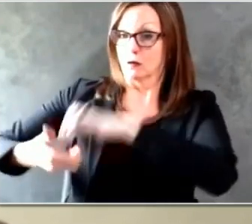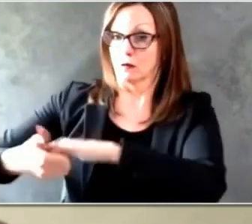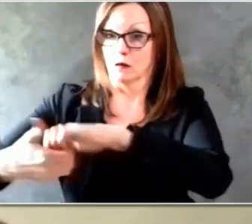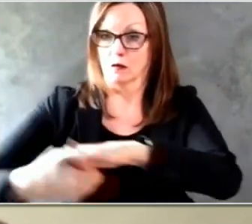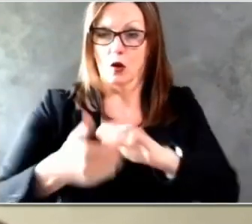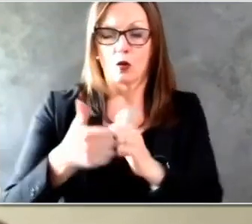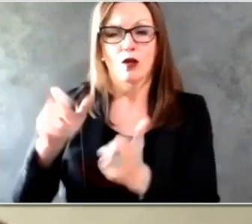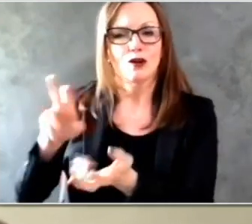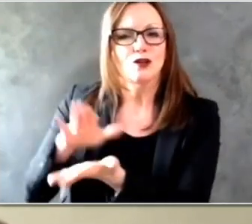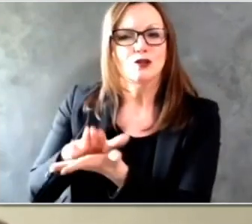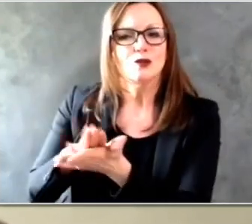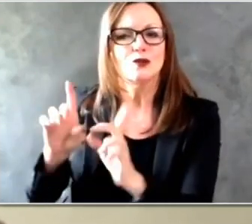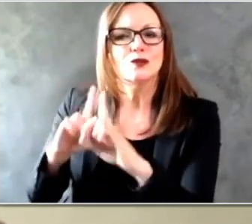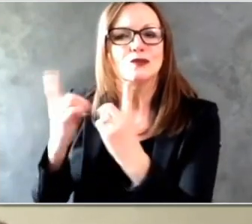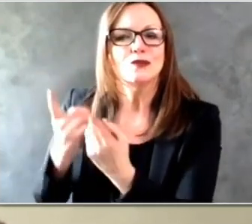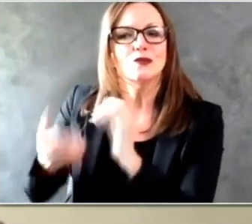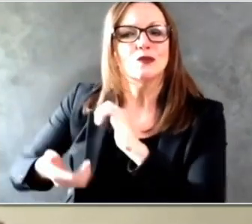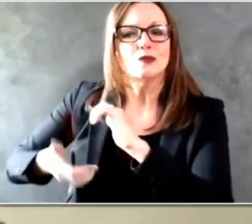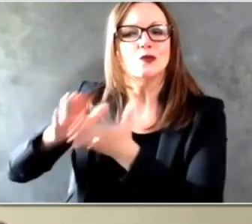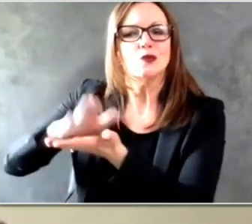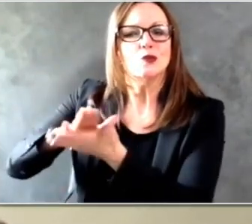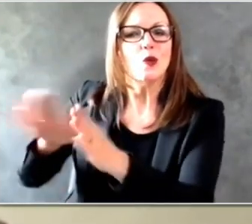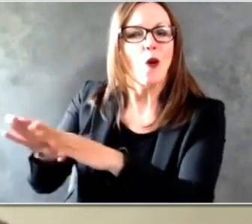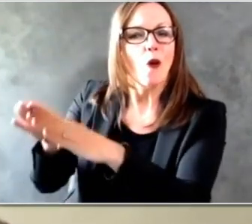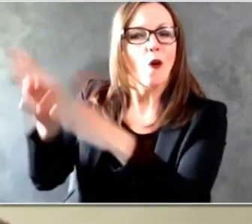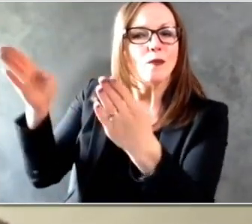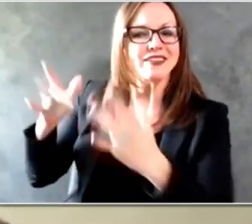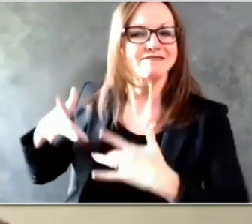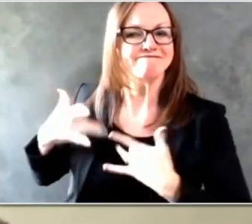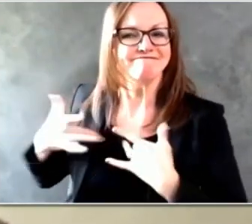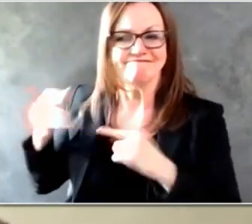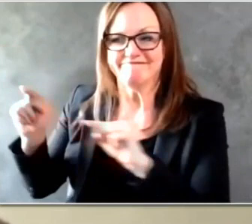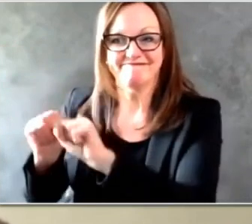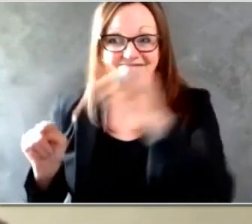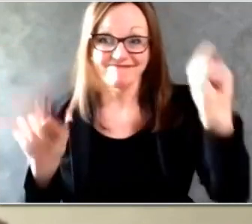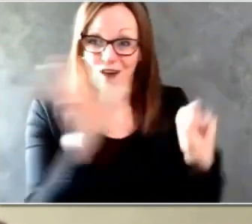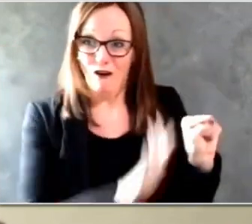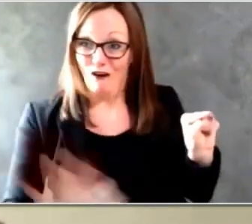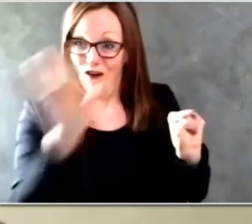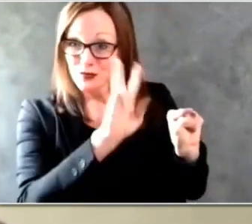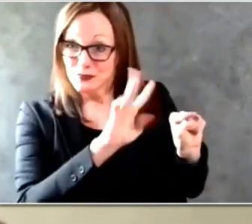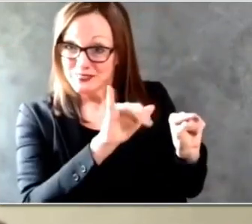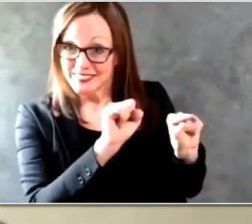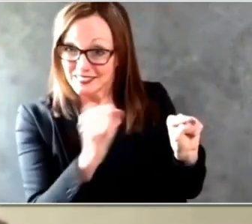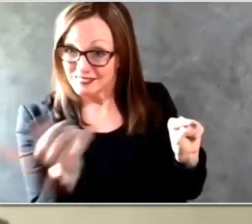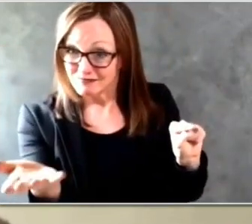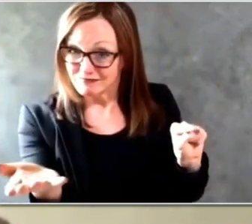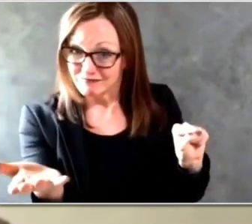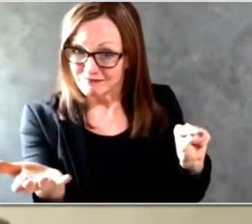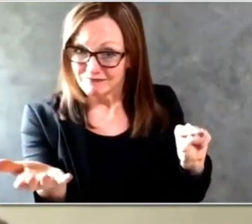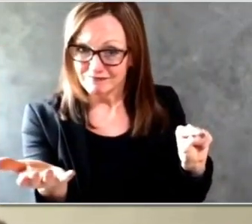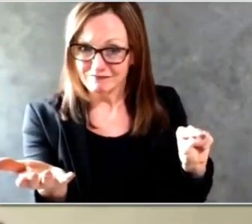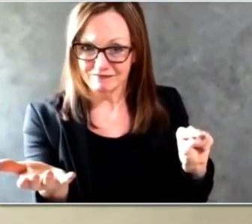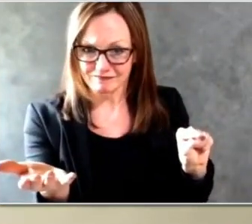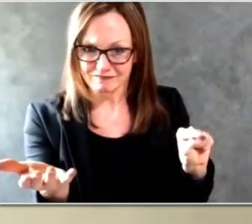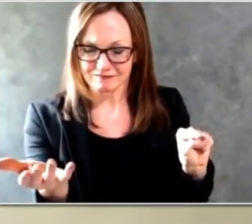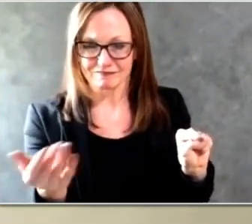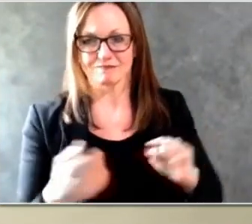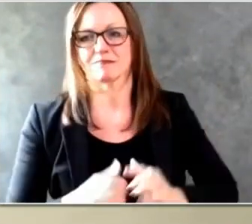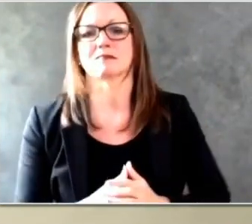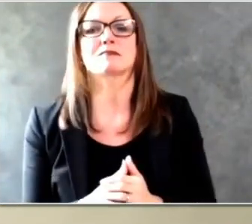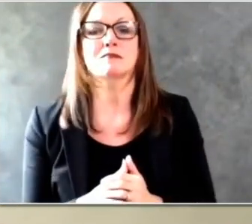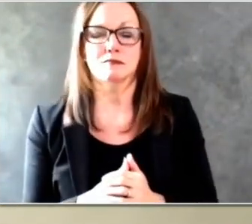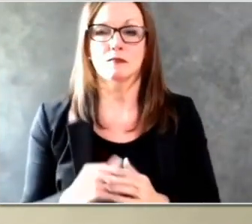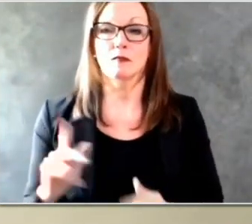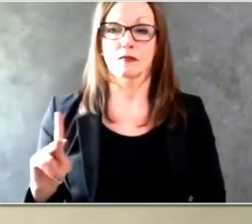with reopening of schools, but like any of the other missions that we hadn't planned for in terms of the